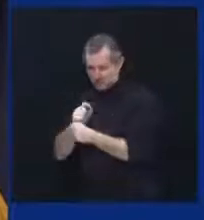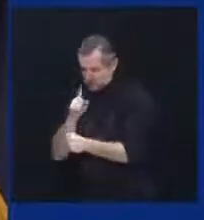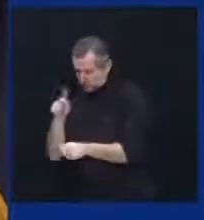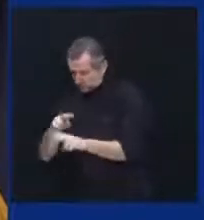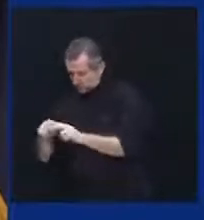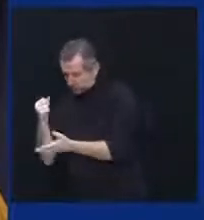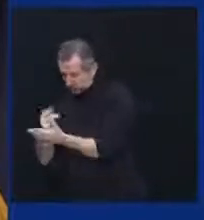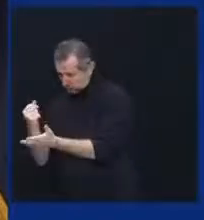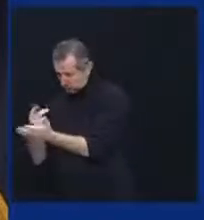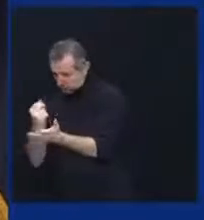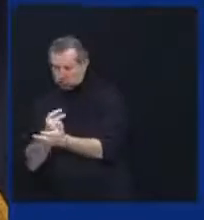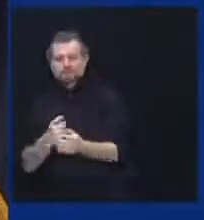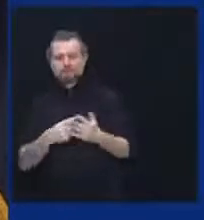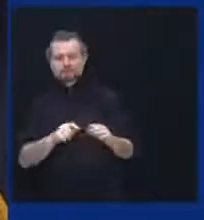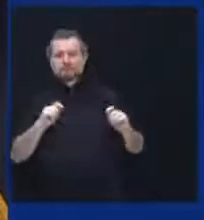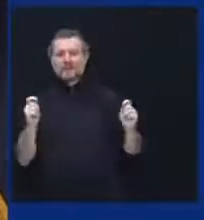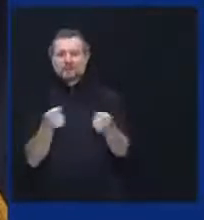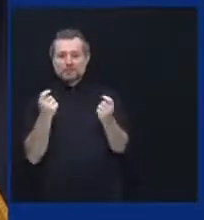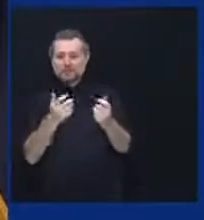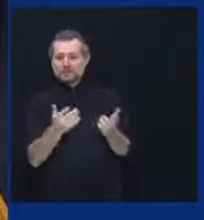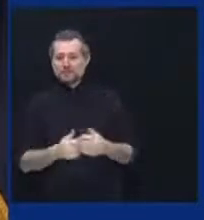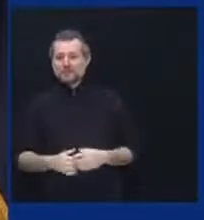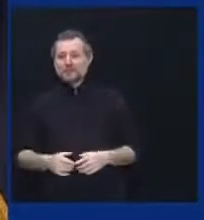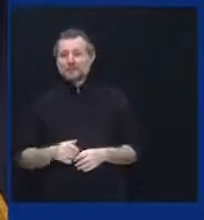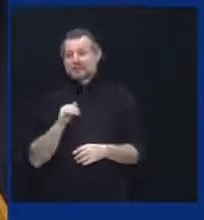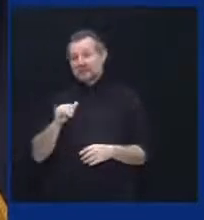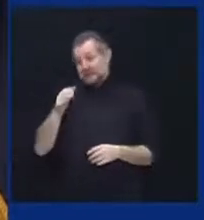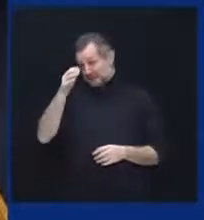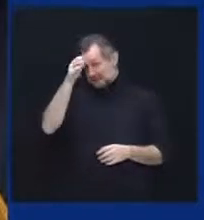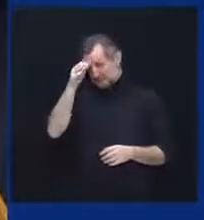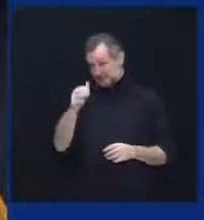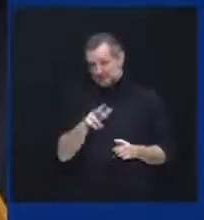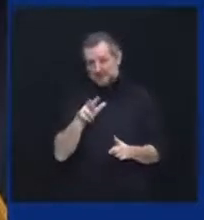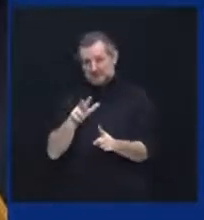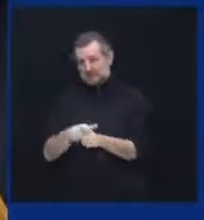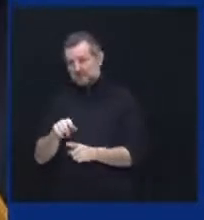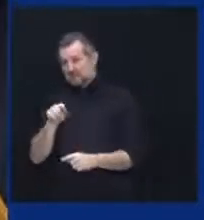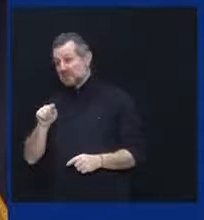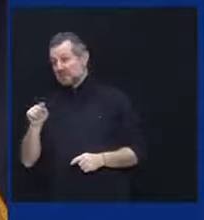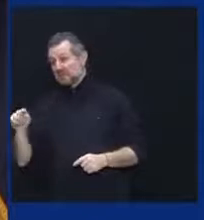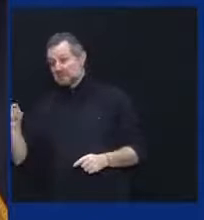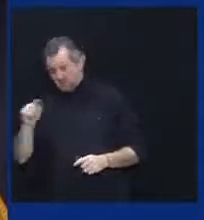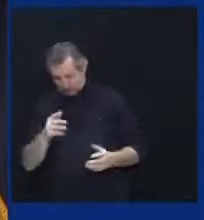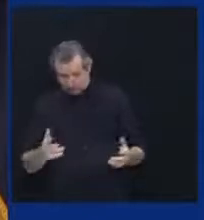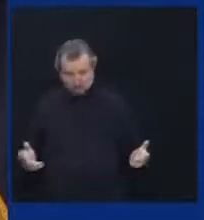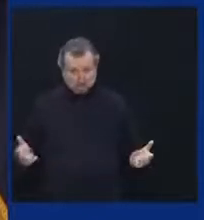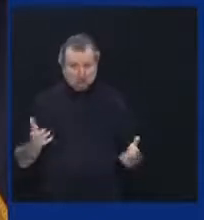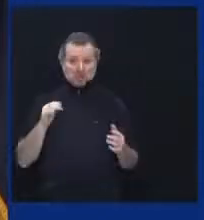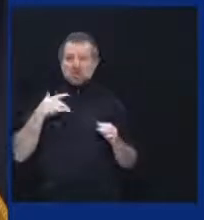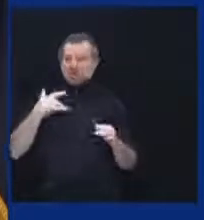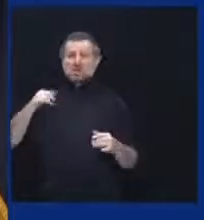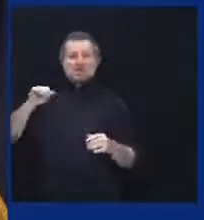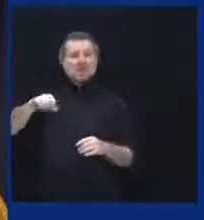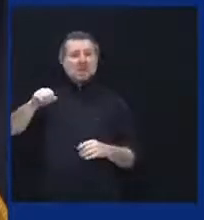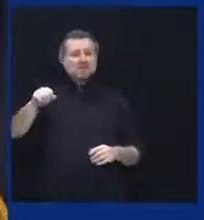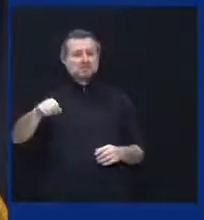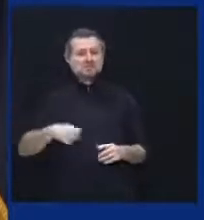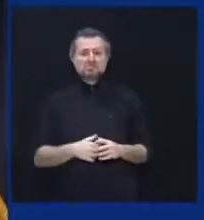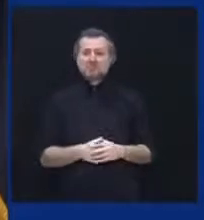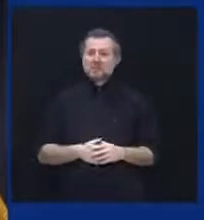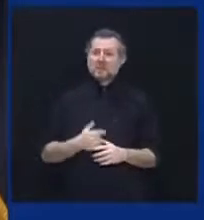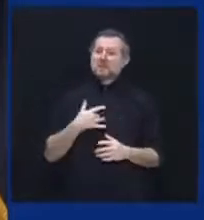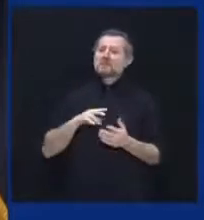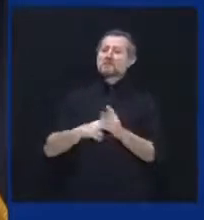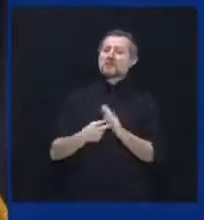tested. Could you start to apply that to different venues? I say yes. What do you need? More